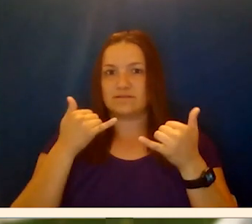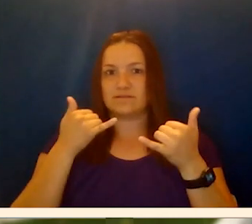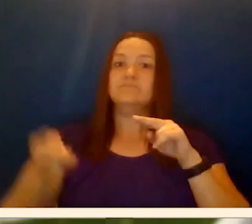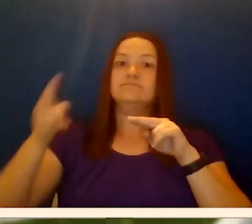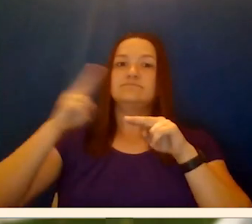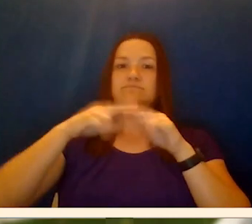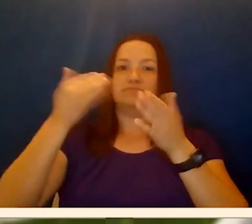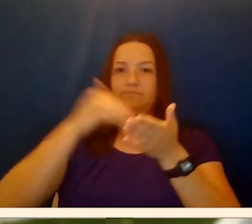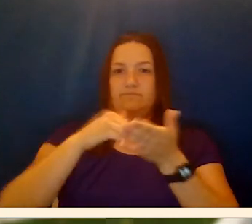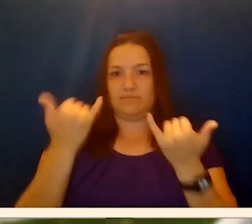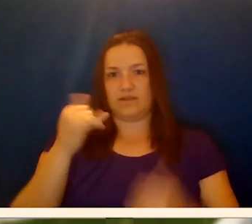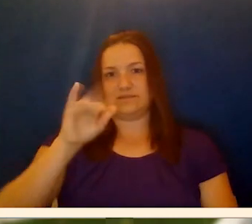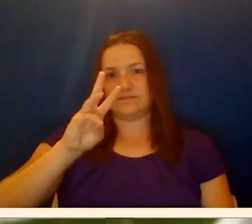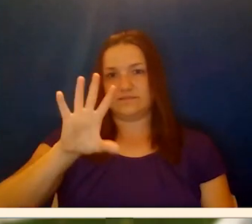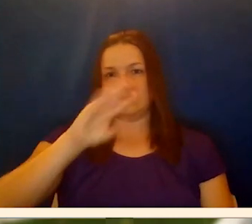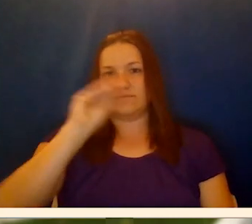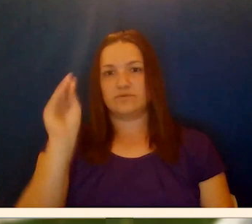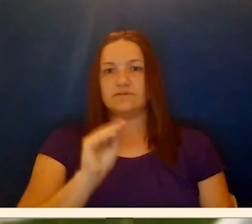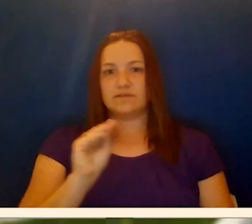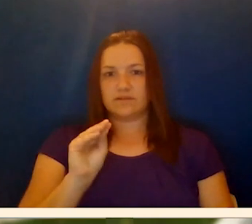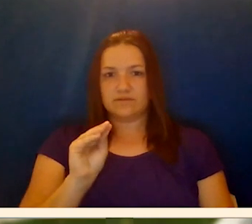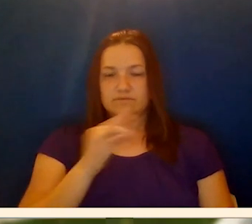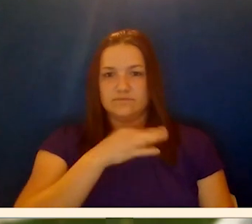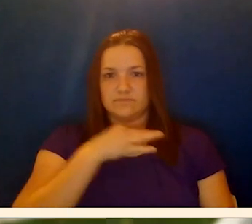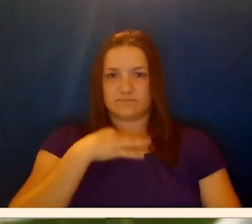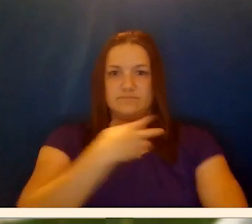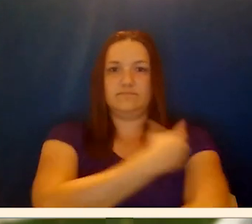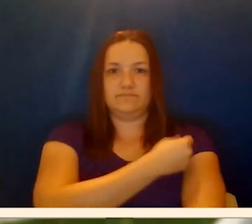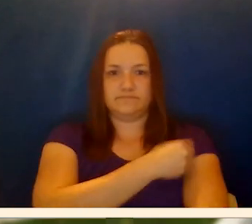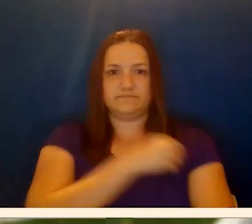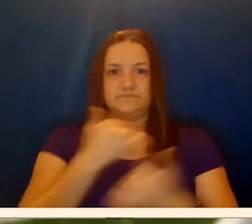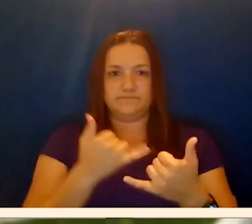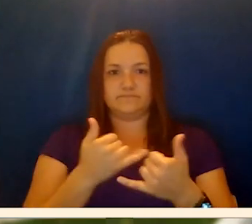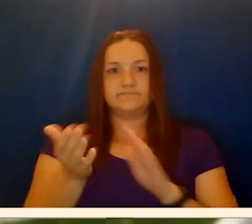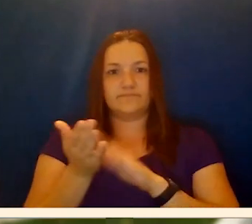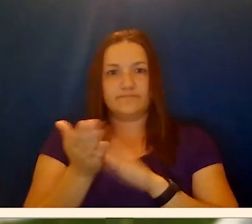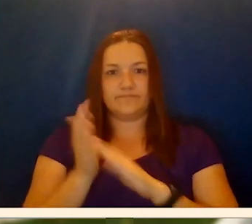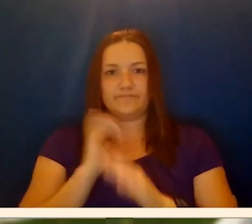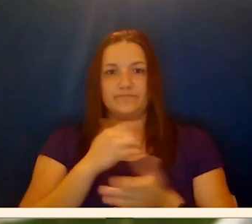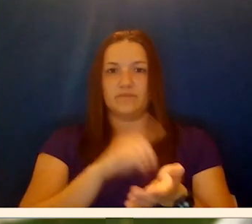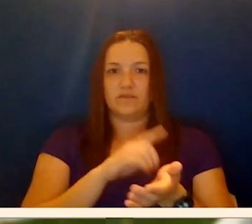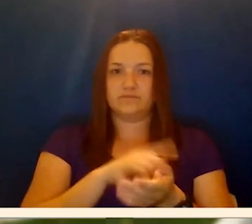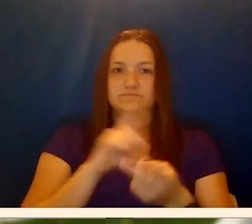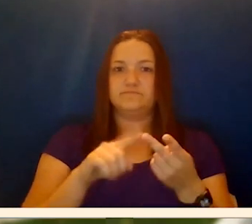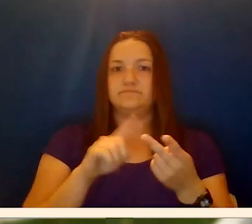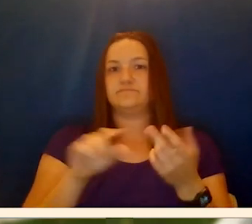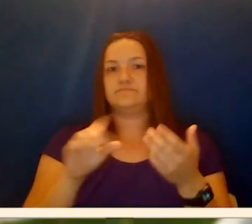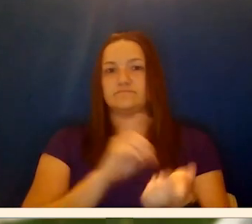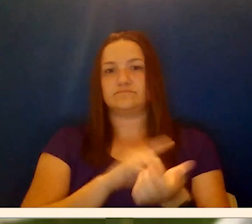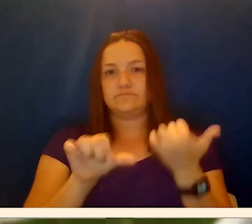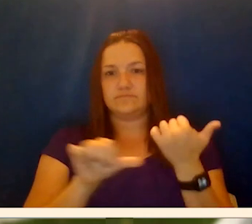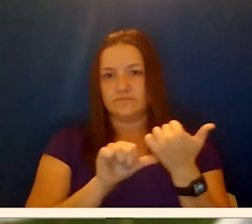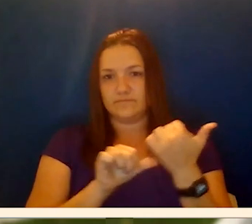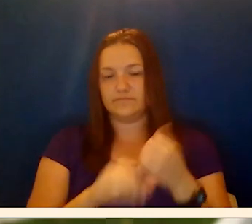to 65%. And I want to commend our medical staff. So our physicians, our physician